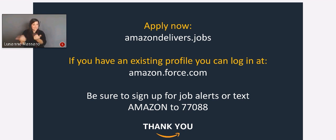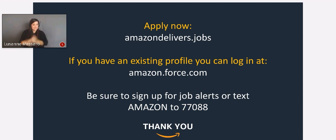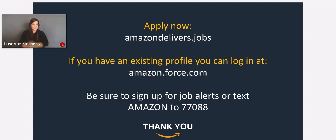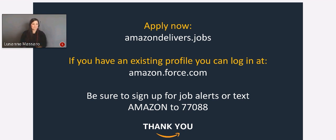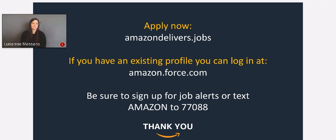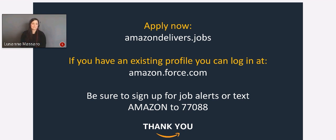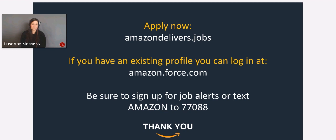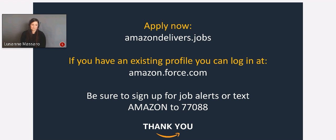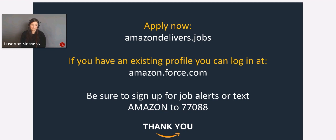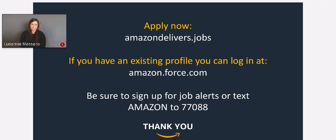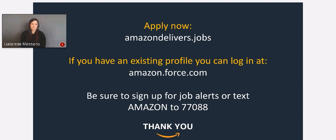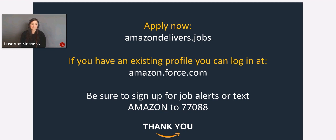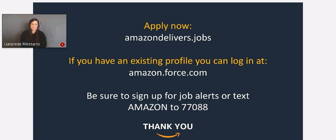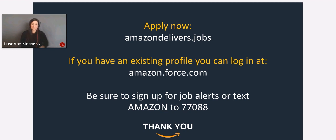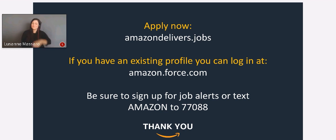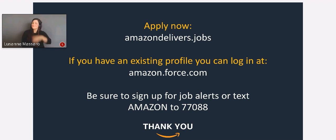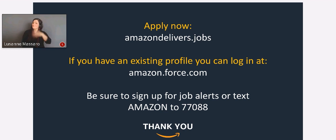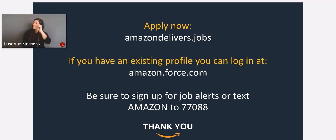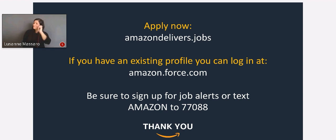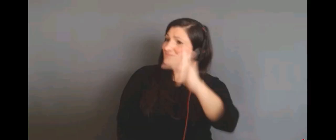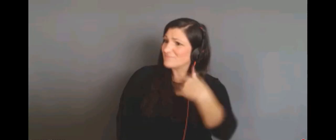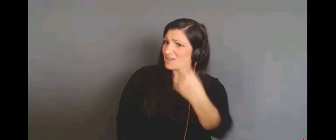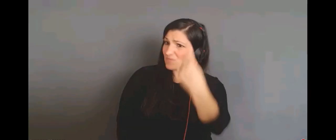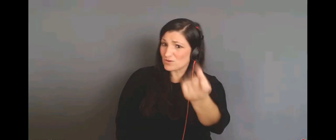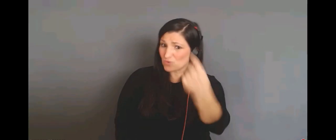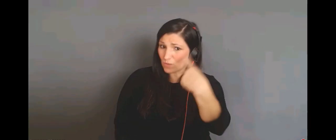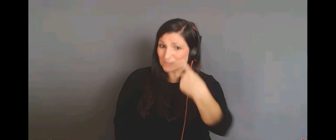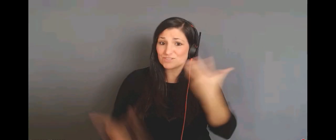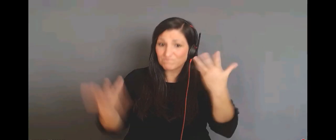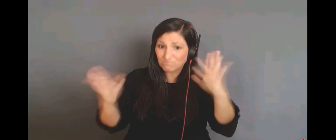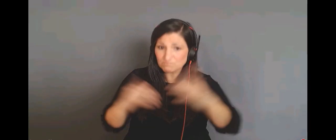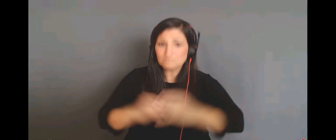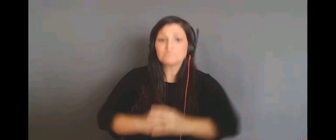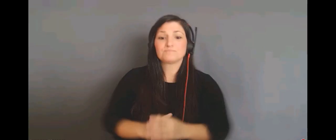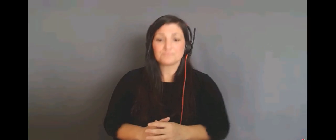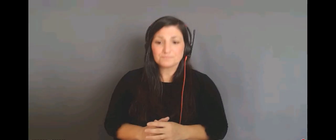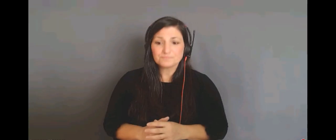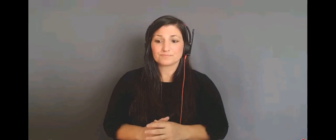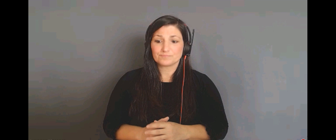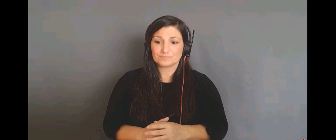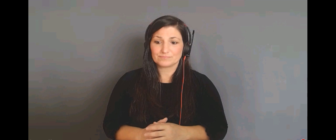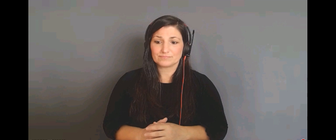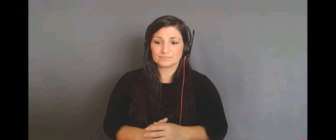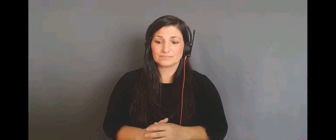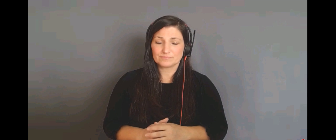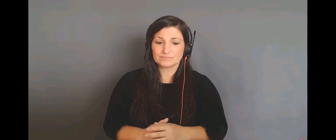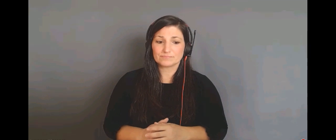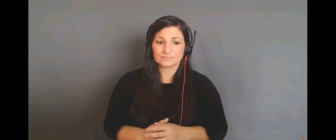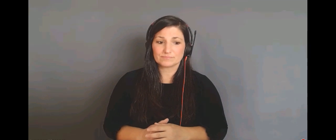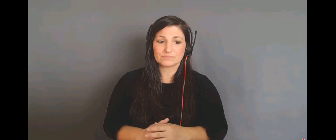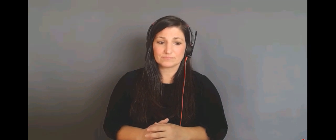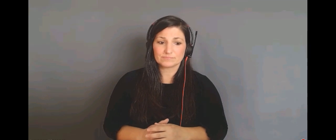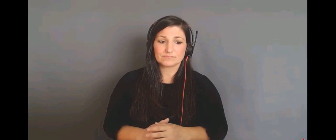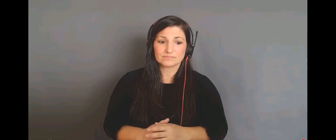Yeah, so Deanna, we've got one of our questions today in the chat. It basically asks, what